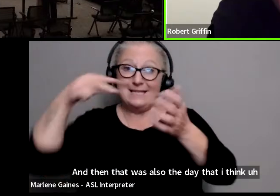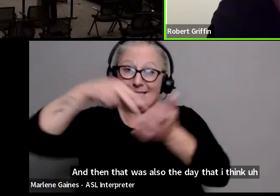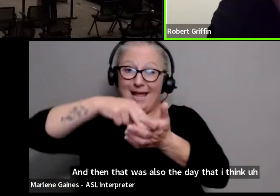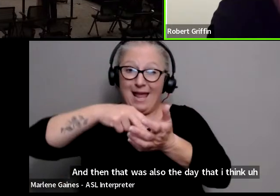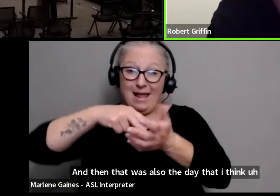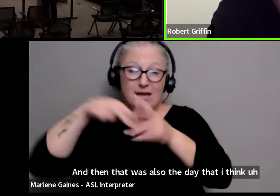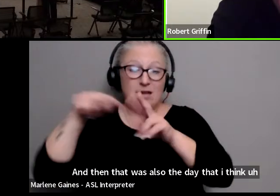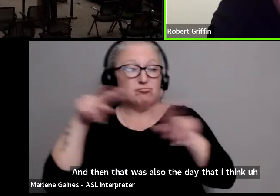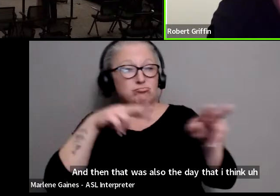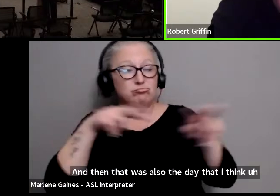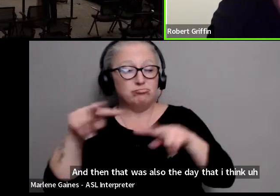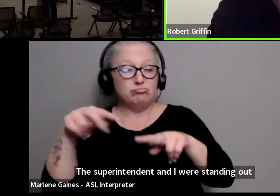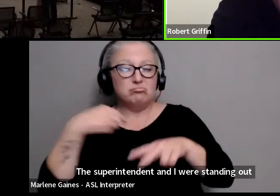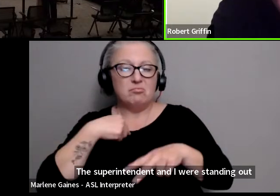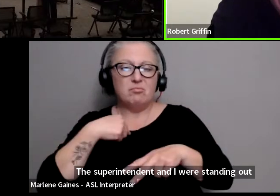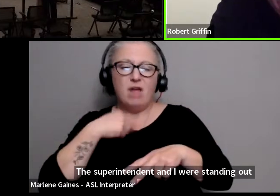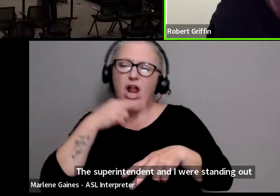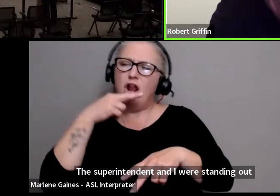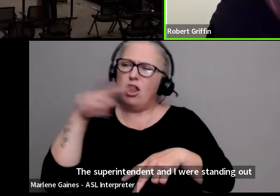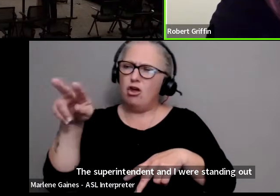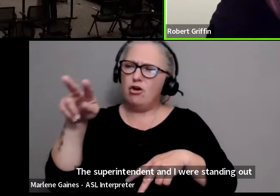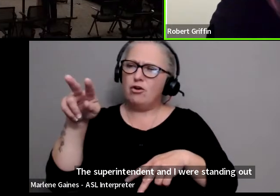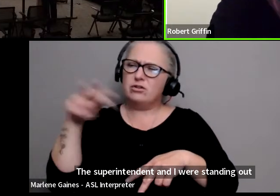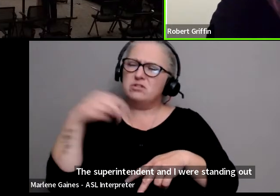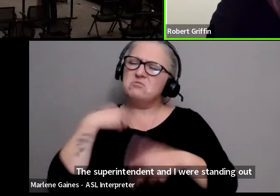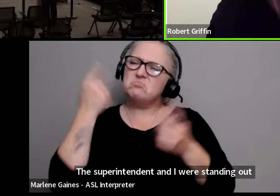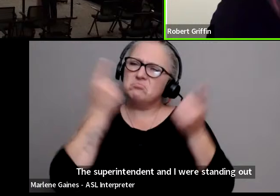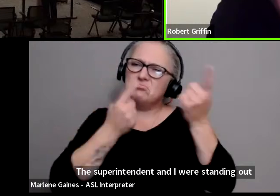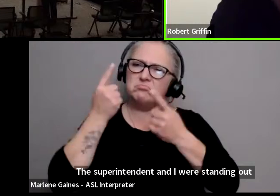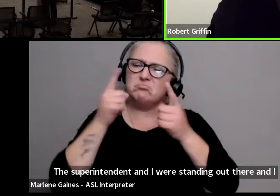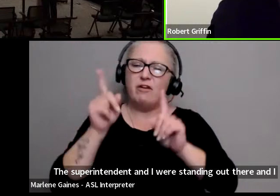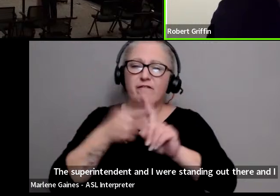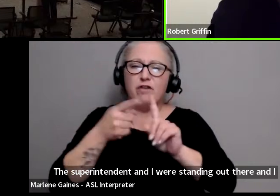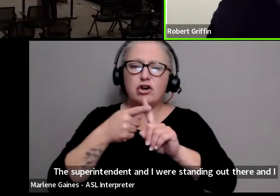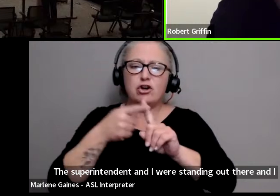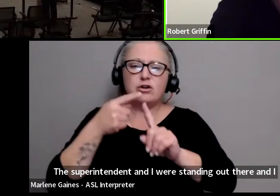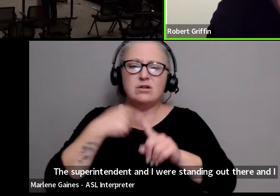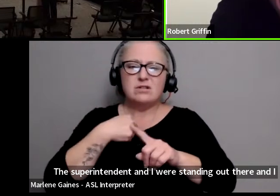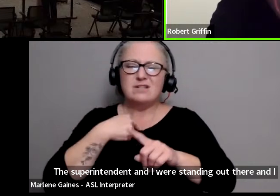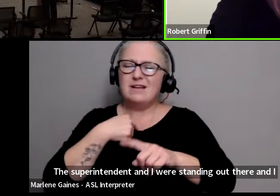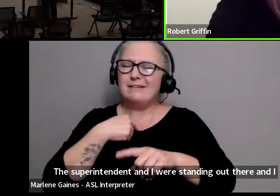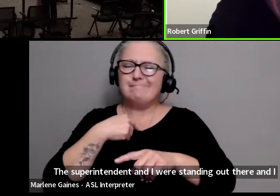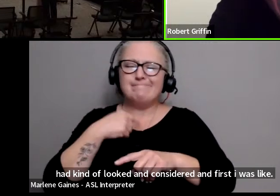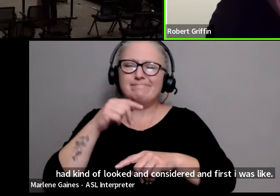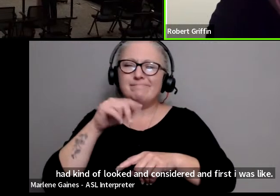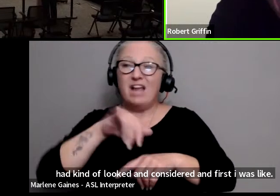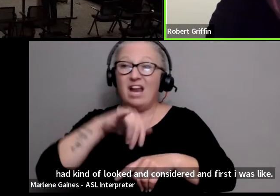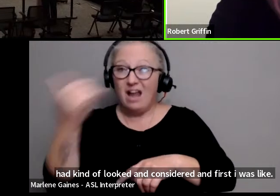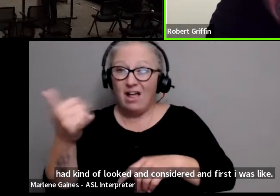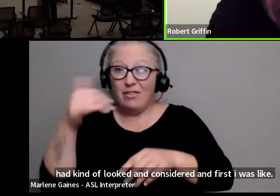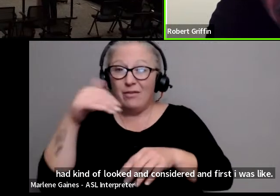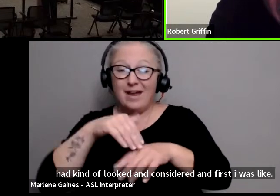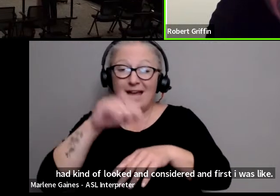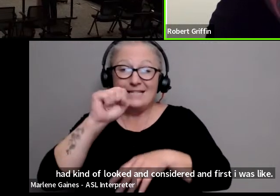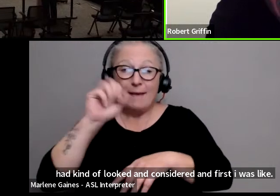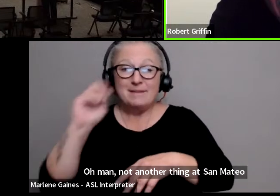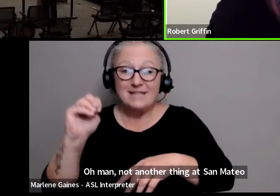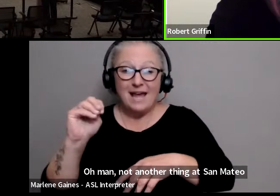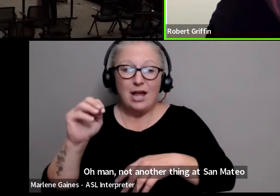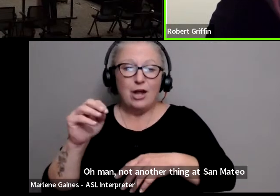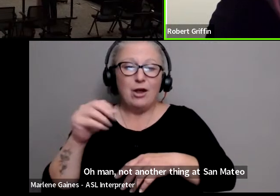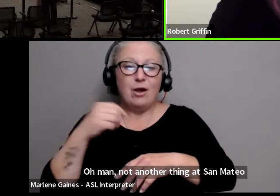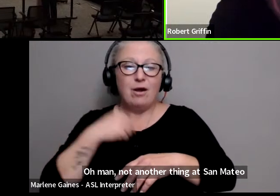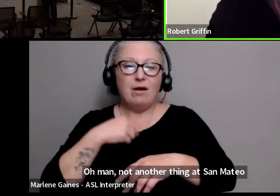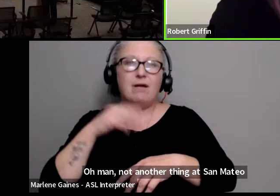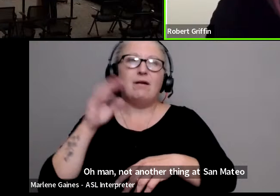there. And I had kind of looked and considered, and first I was like, oh man, not another thing at San Mateo. I'm